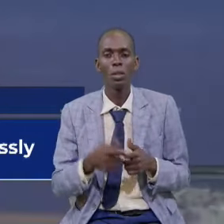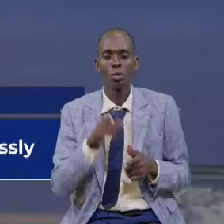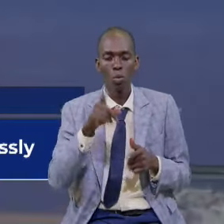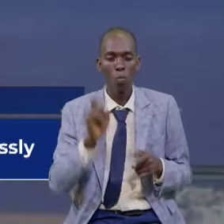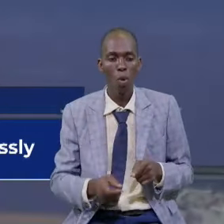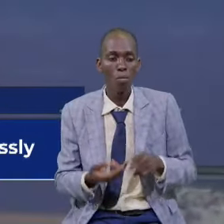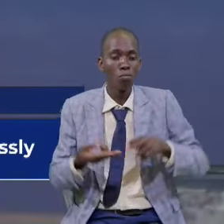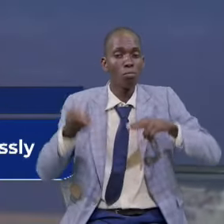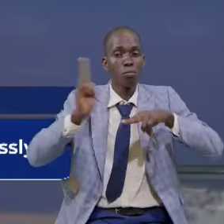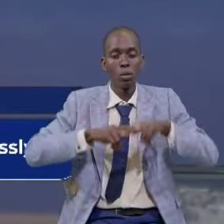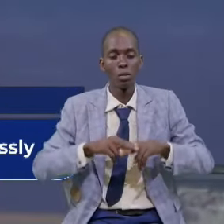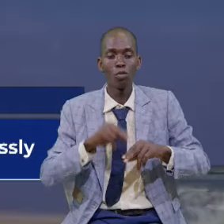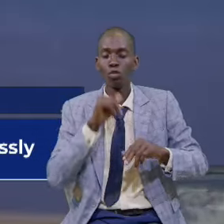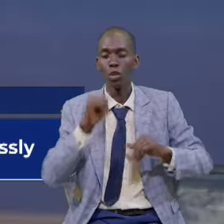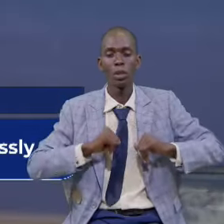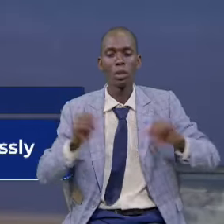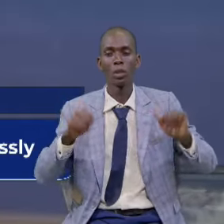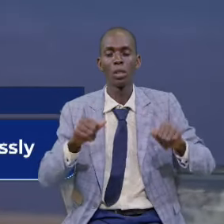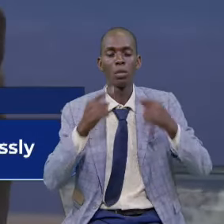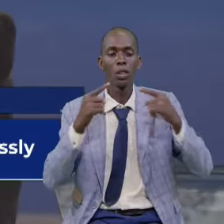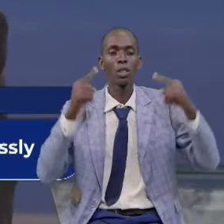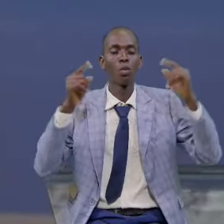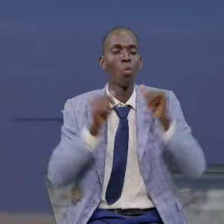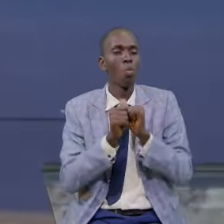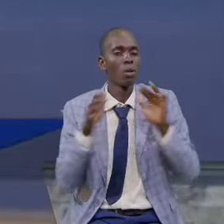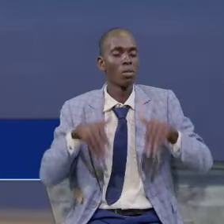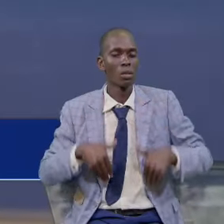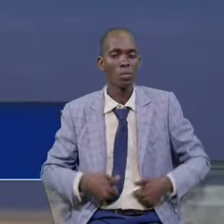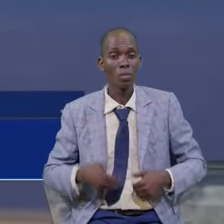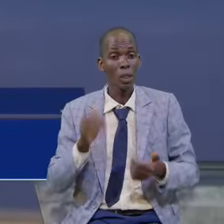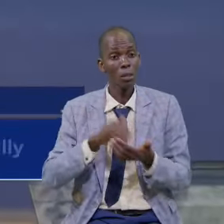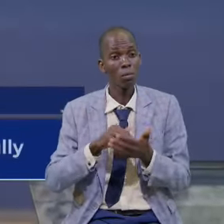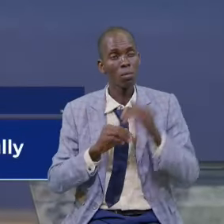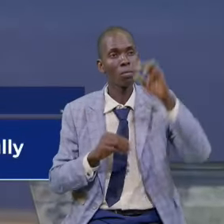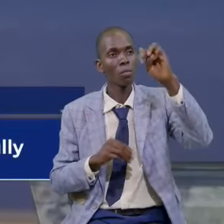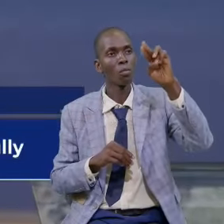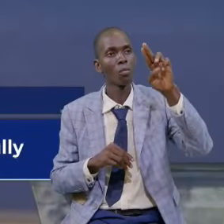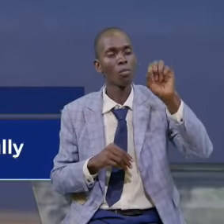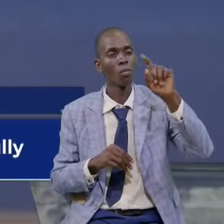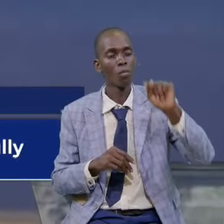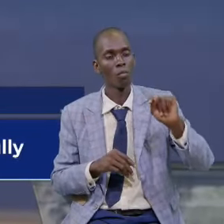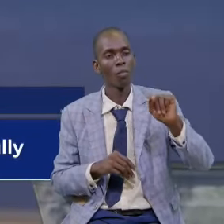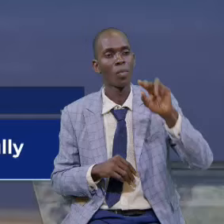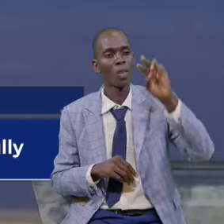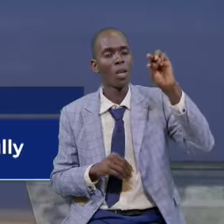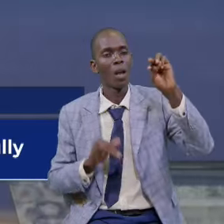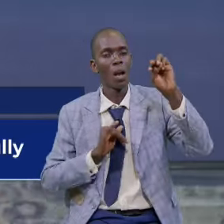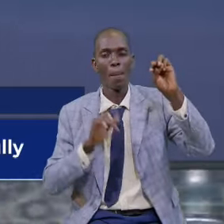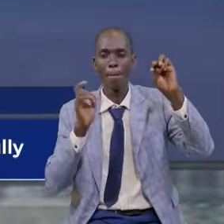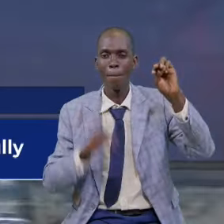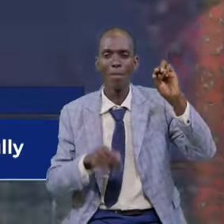tirelessly. Must. I must mortify unclean